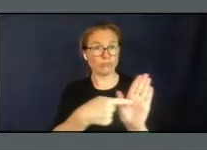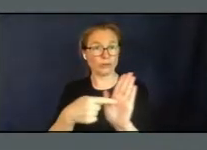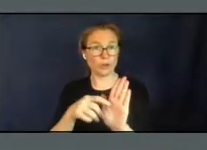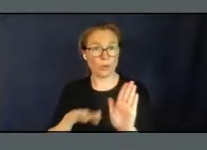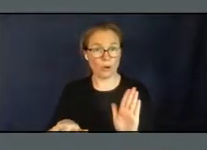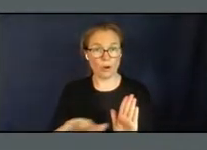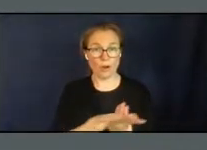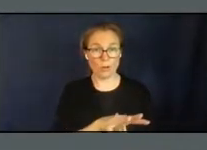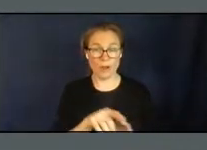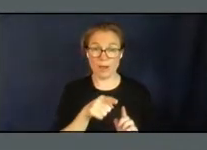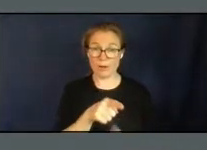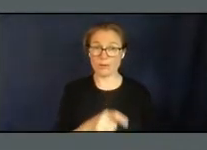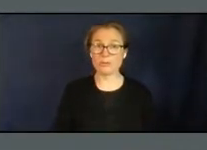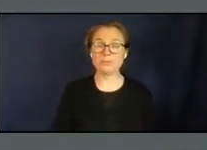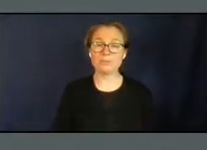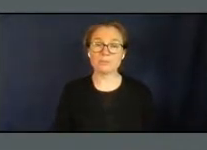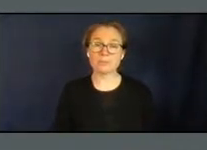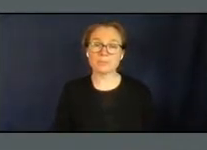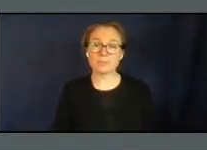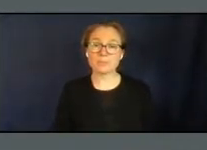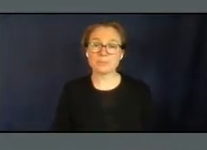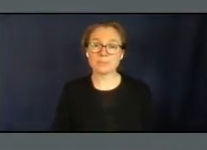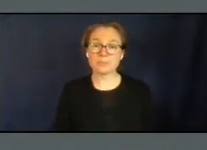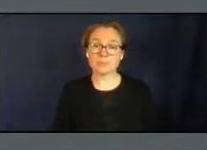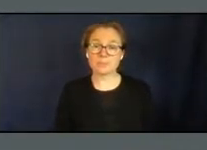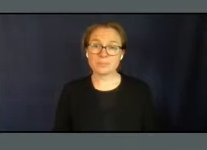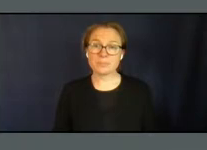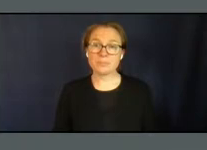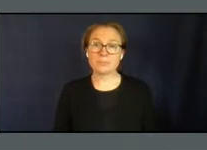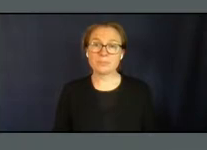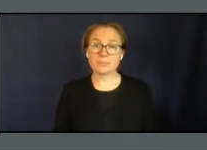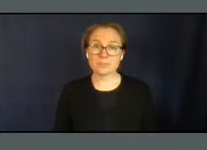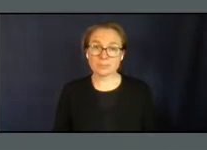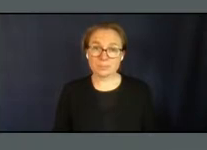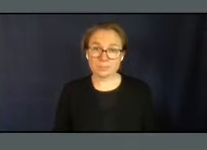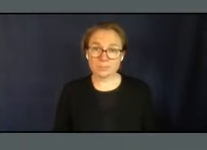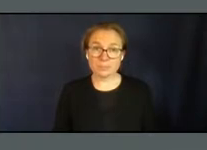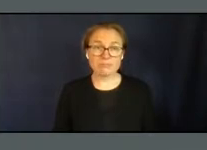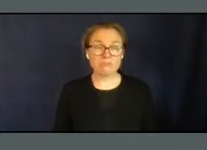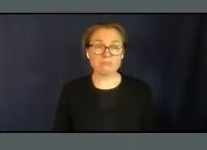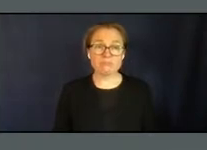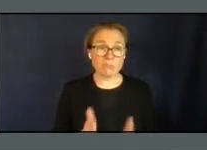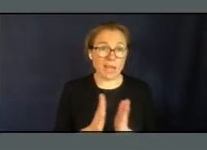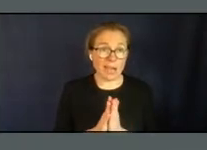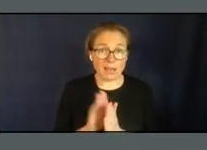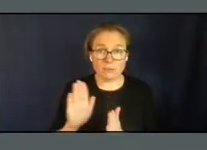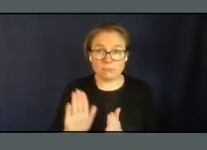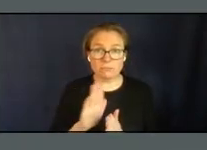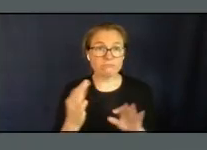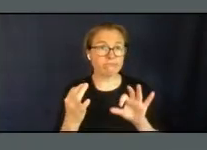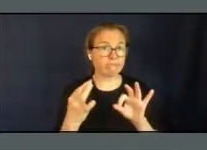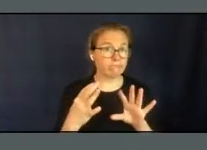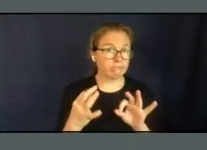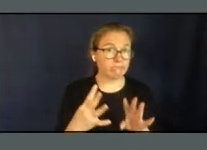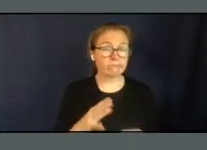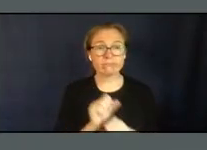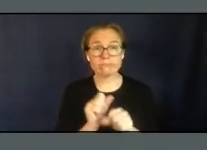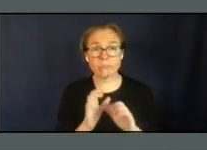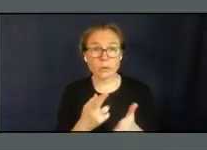sign we got input from stakeholders, including the Employee Resource Group Anti-Racism